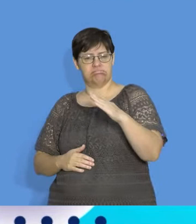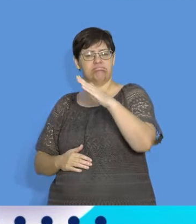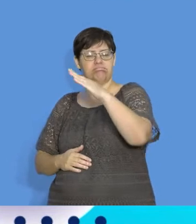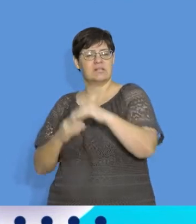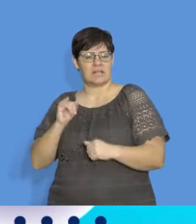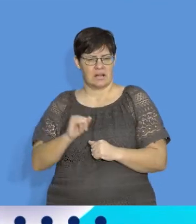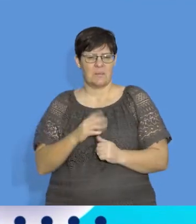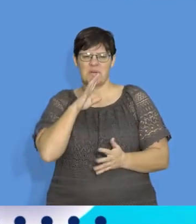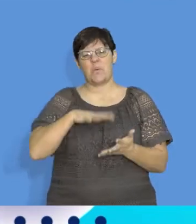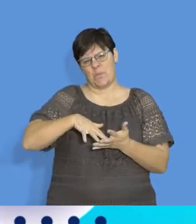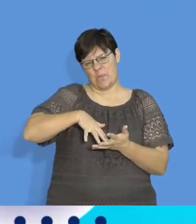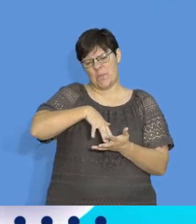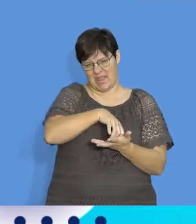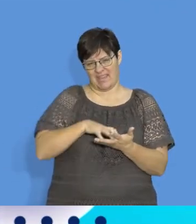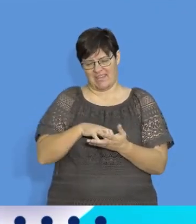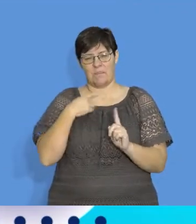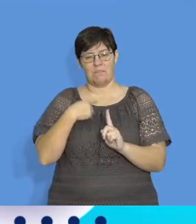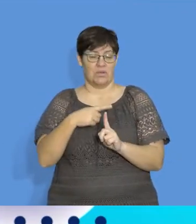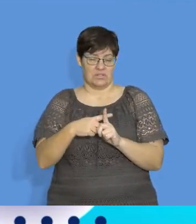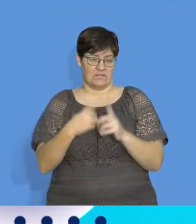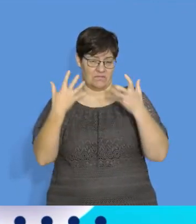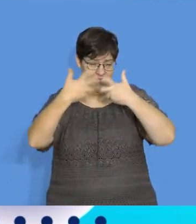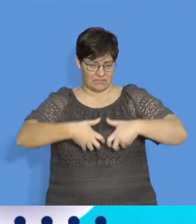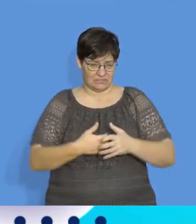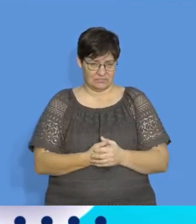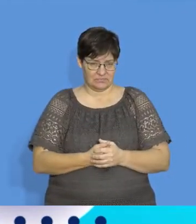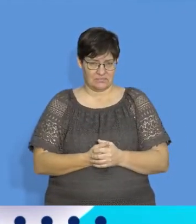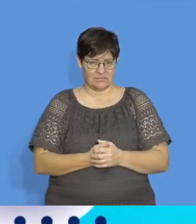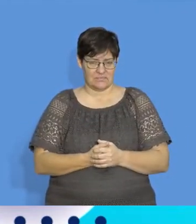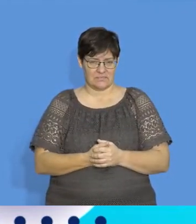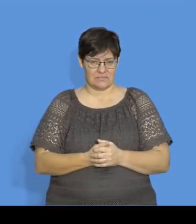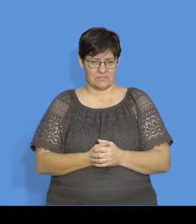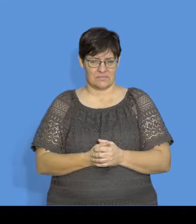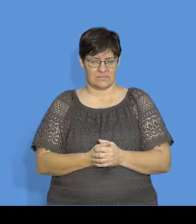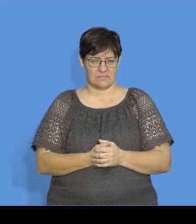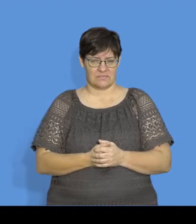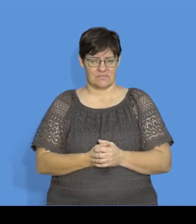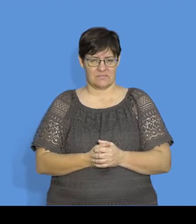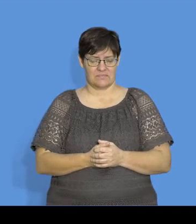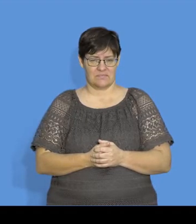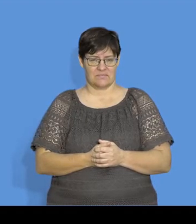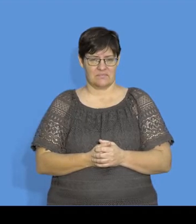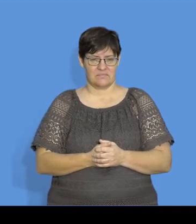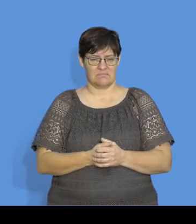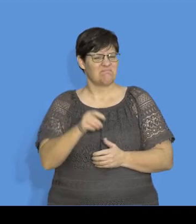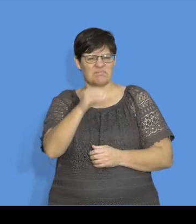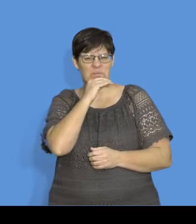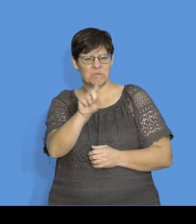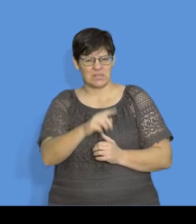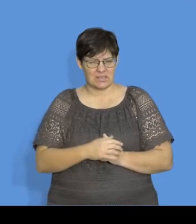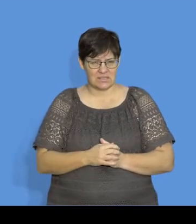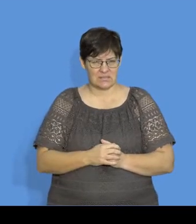So we say this is a weak positive correlation. What does a weak positive correlation